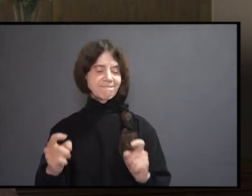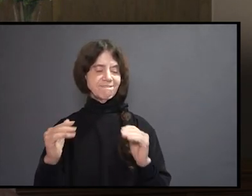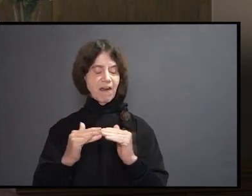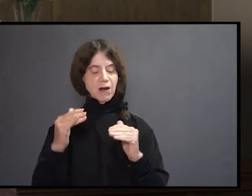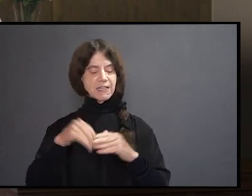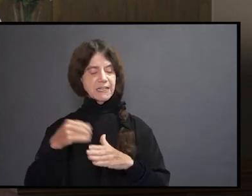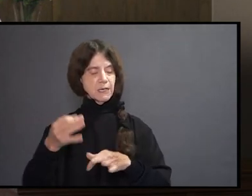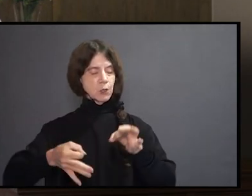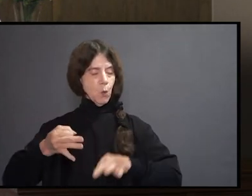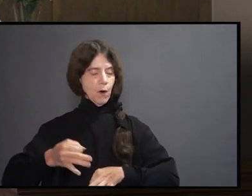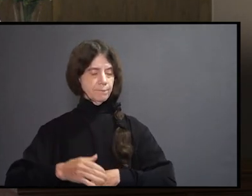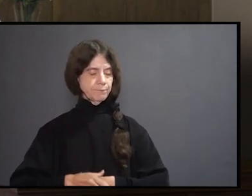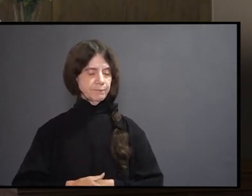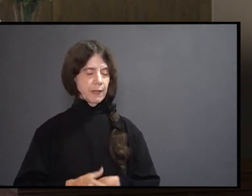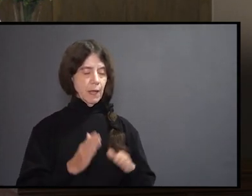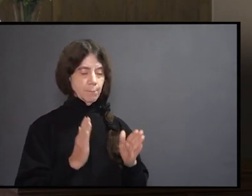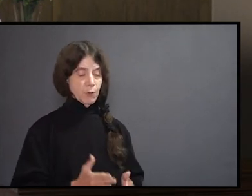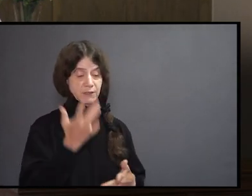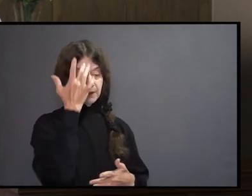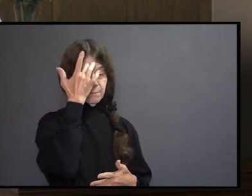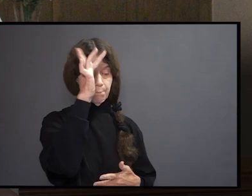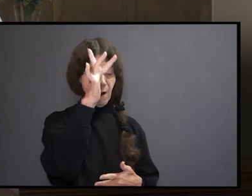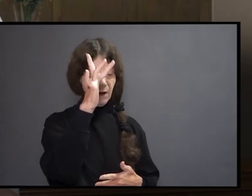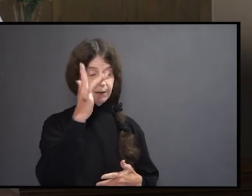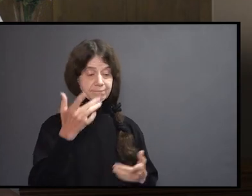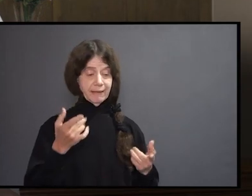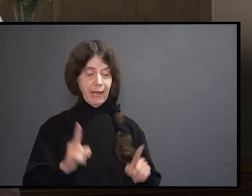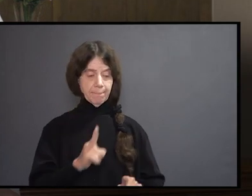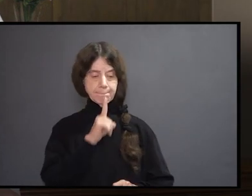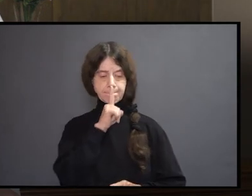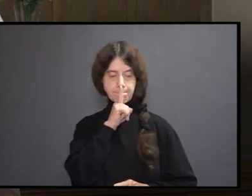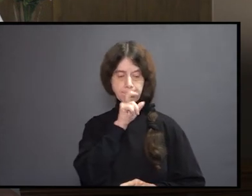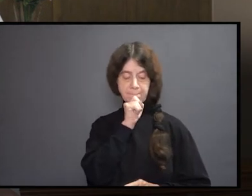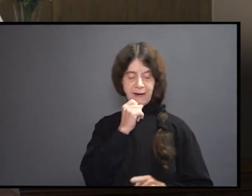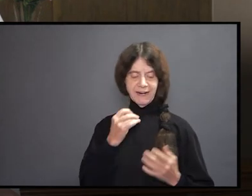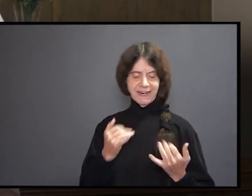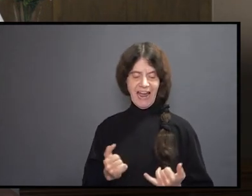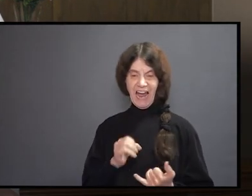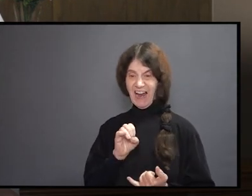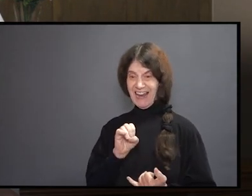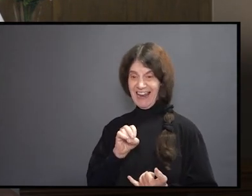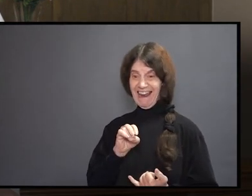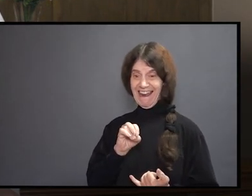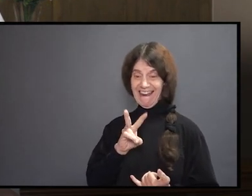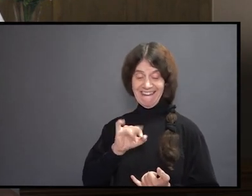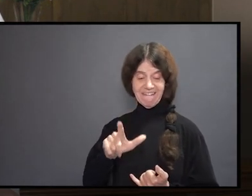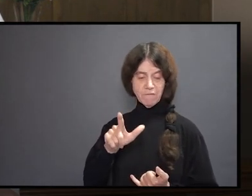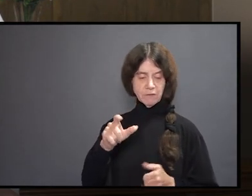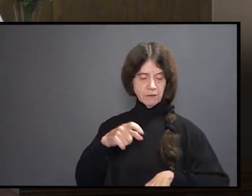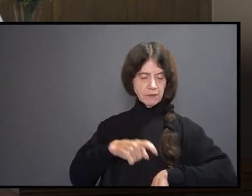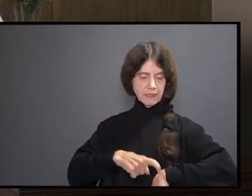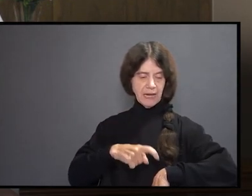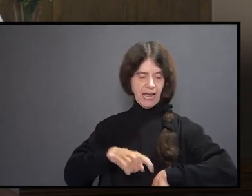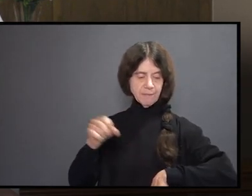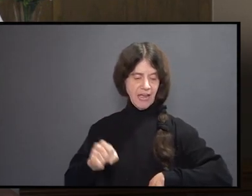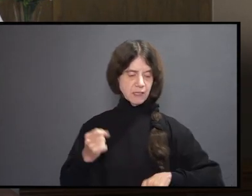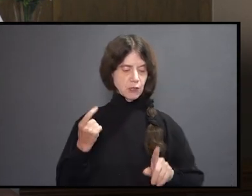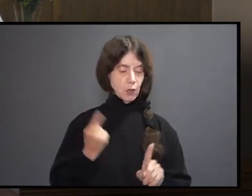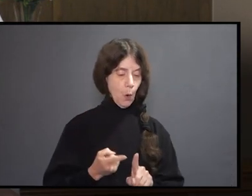gate. Therefore, he who is prudent will keep silent in such a time, for it is an evil